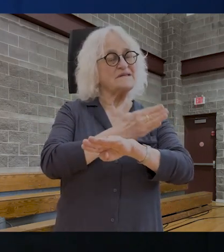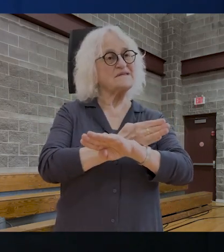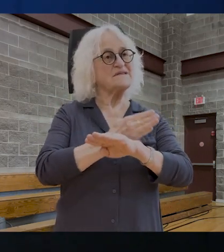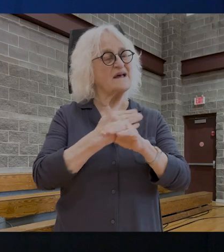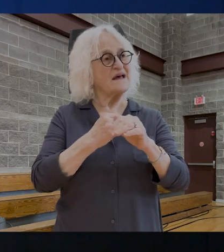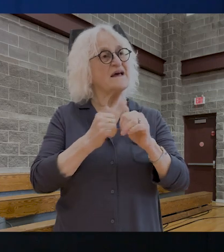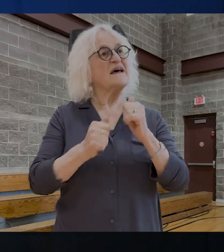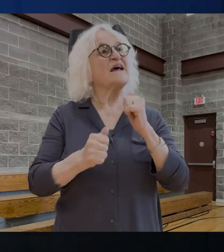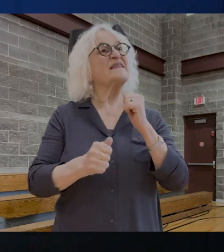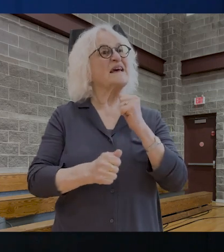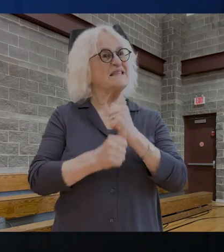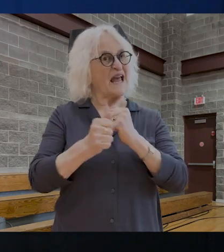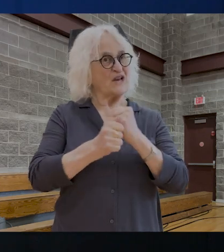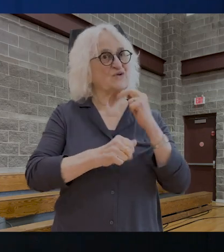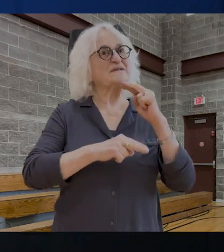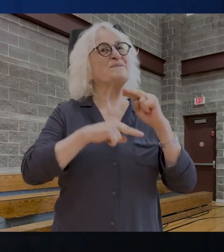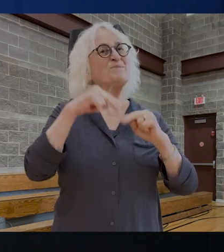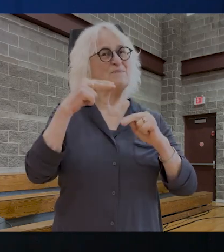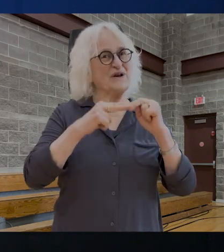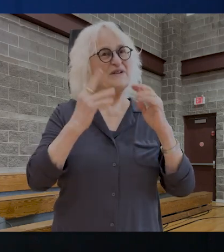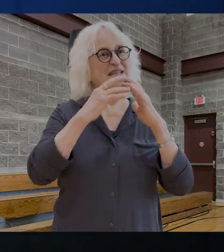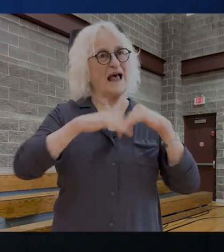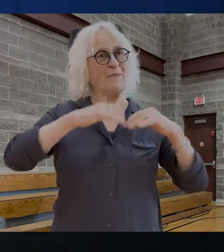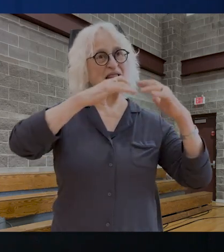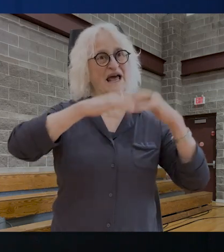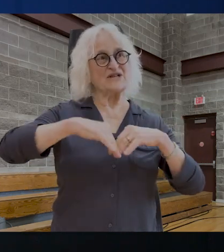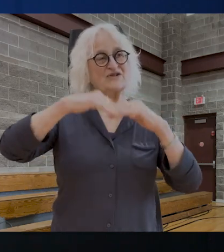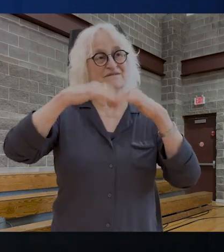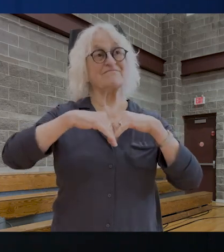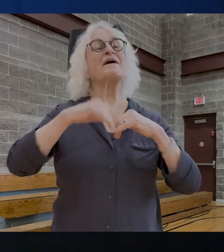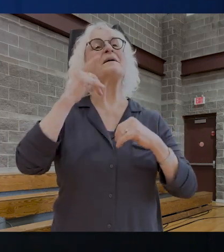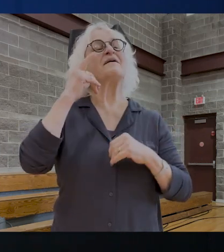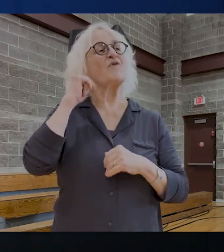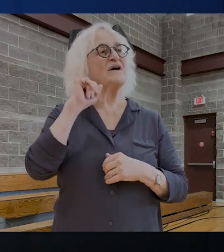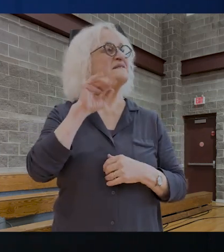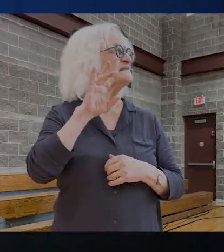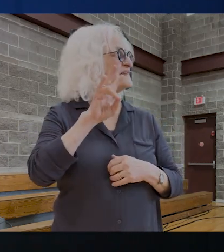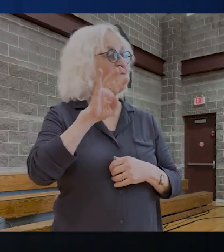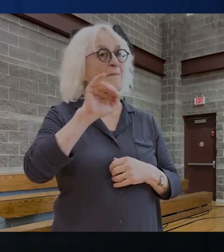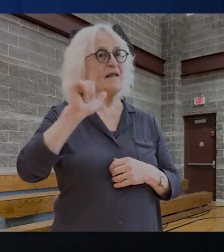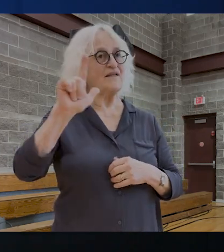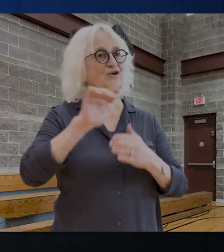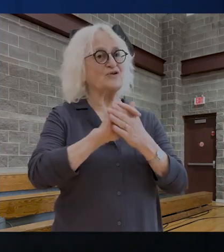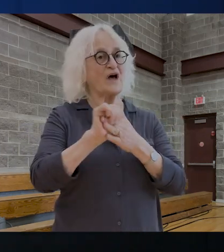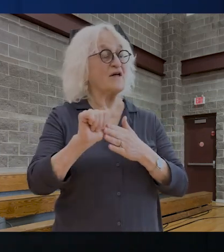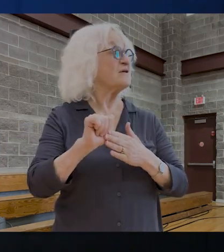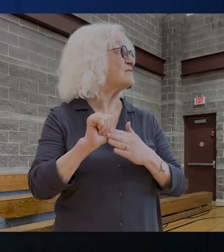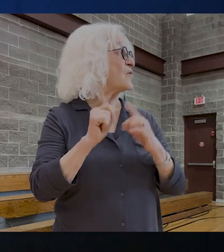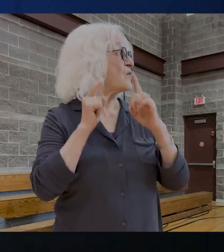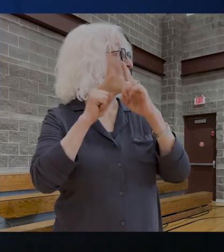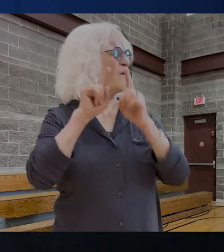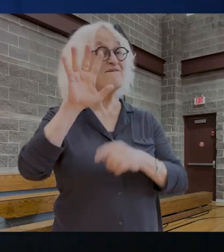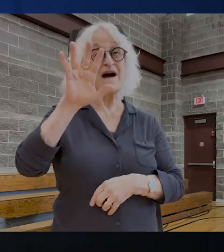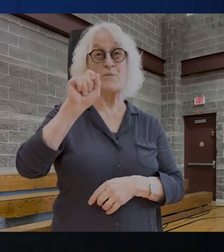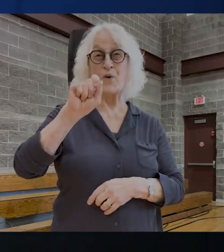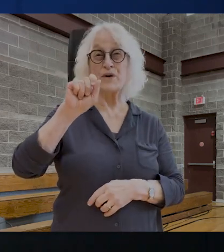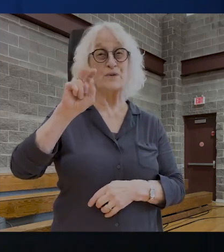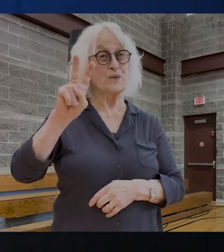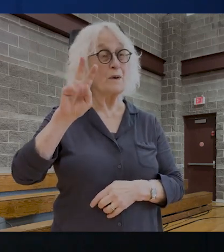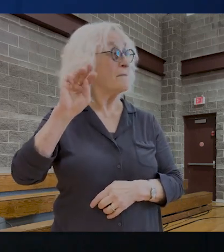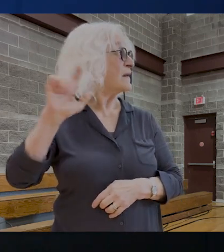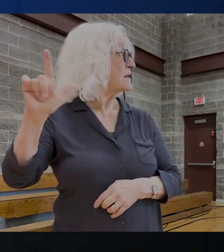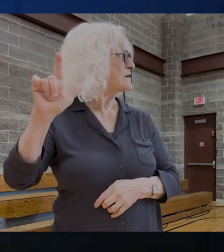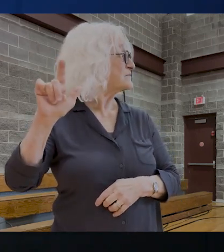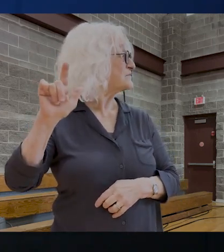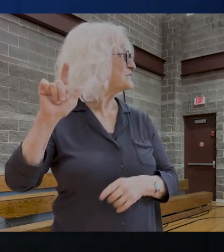building demolition by $1.7 million for total funding there of $5.2 million. I hope you'll